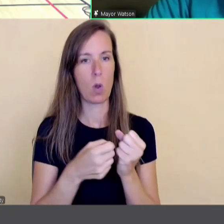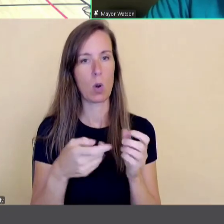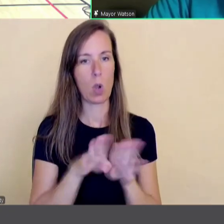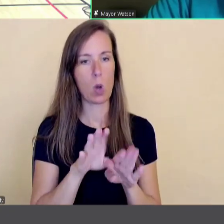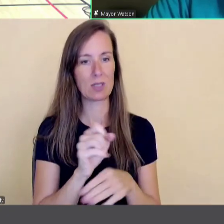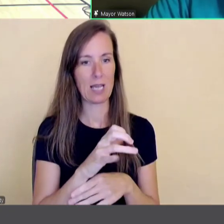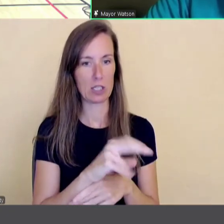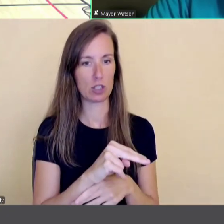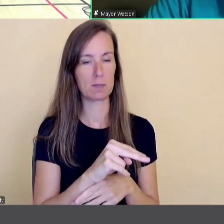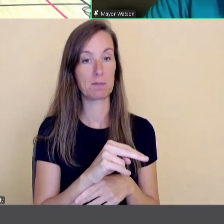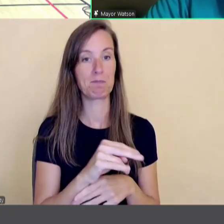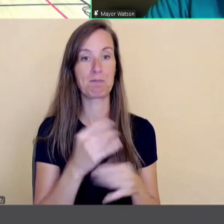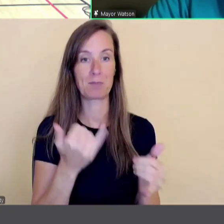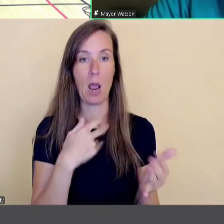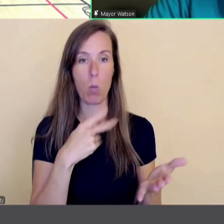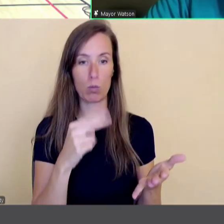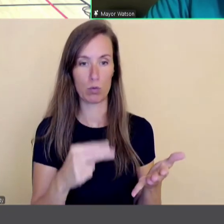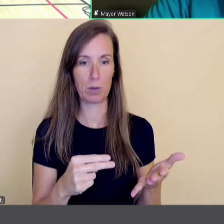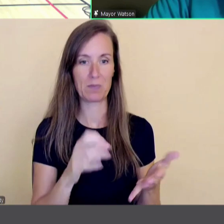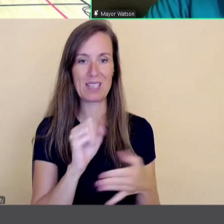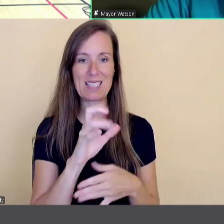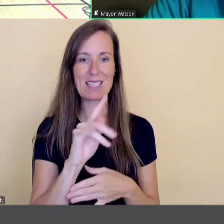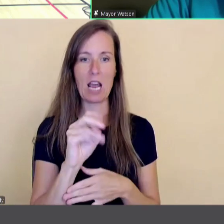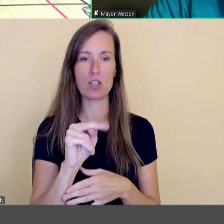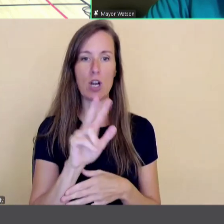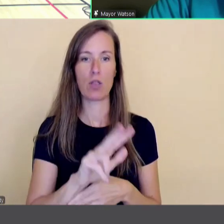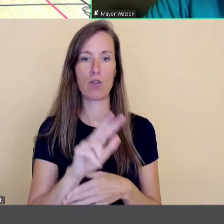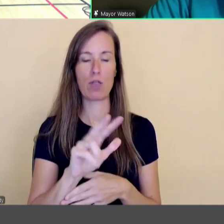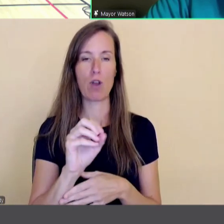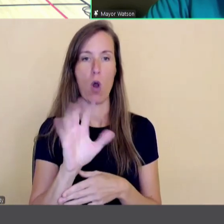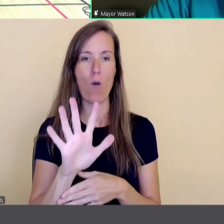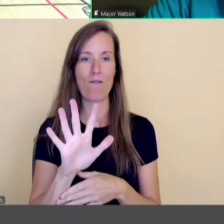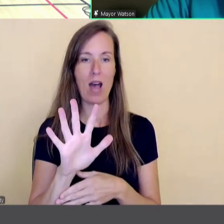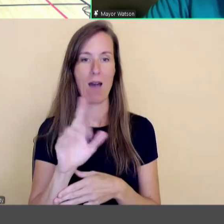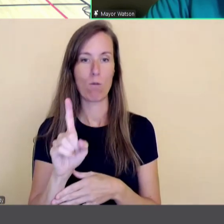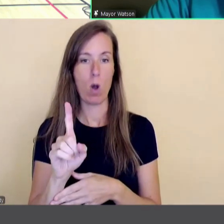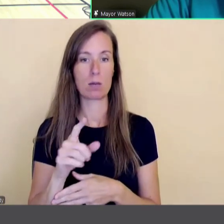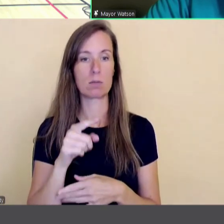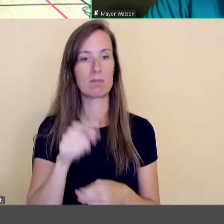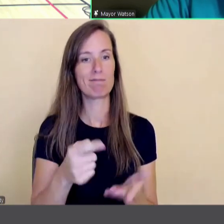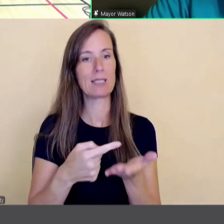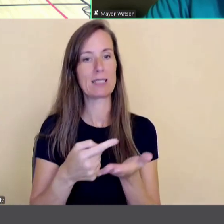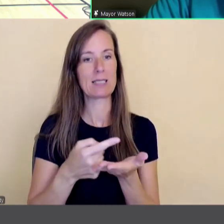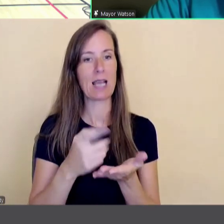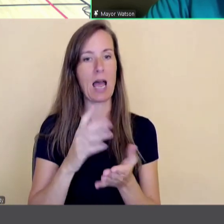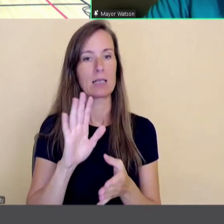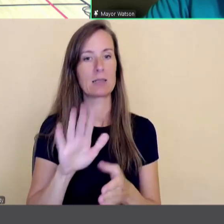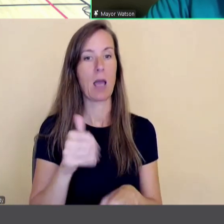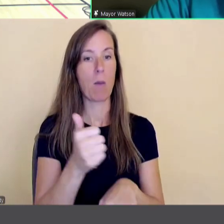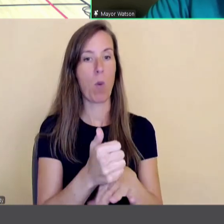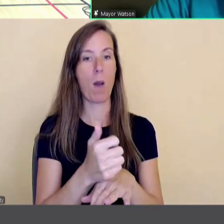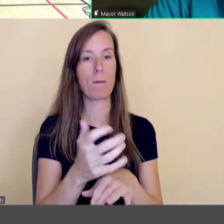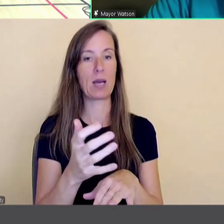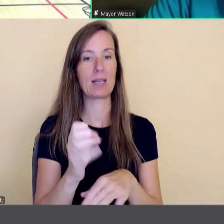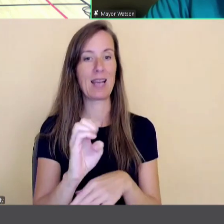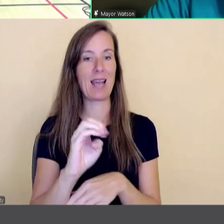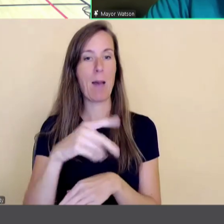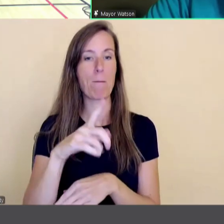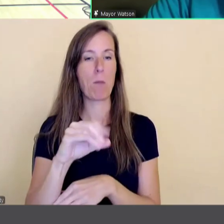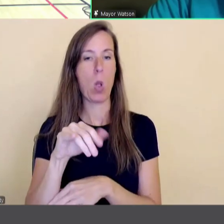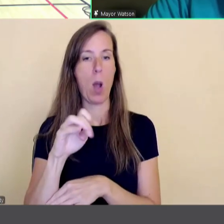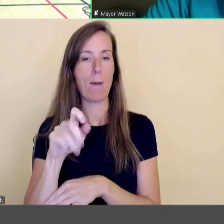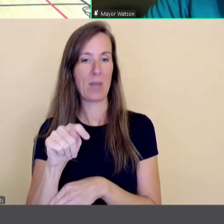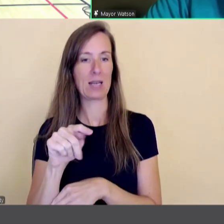Section 305B1, to discuss the appointment, employment, assignment, promotion, discipline,